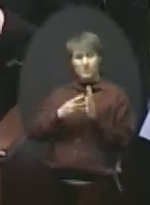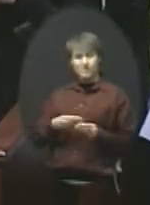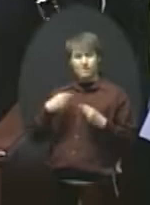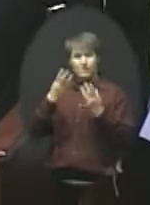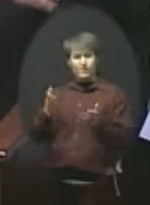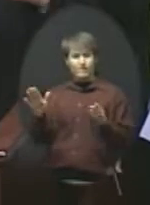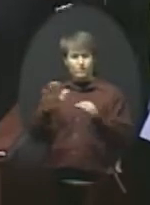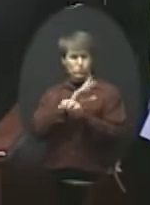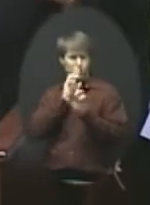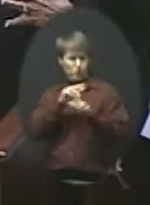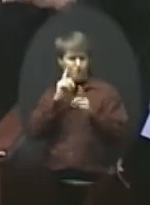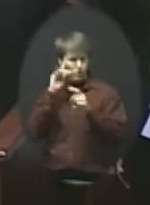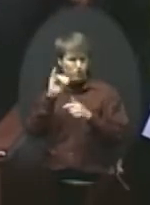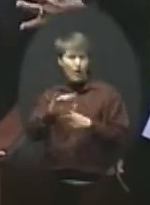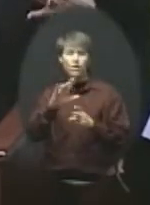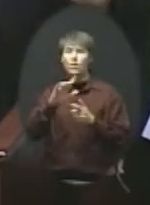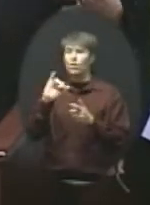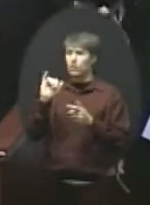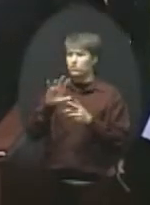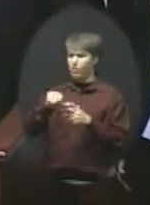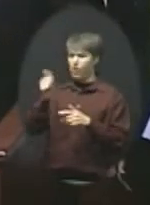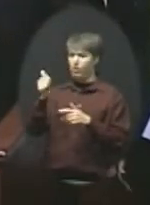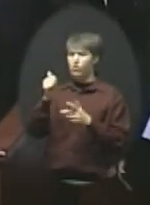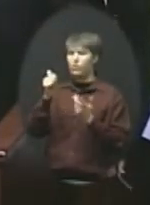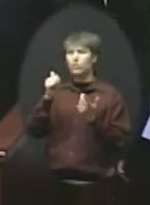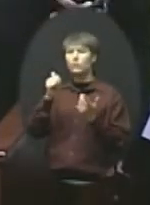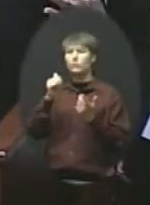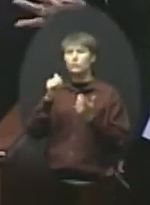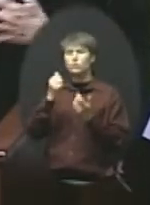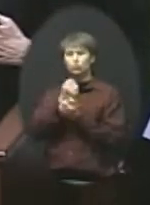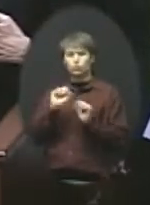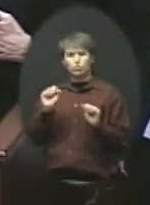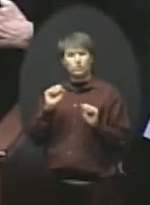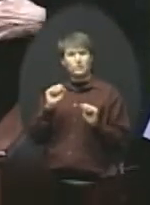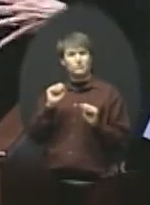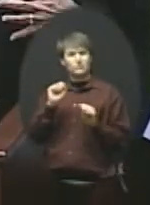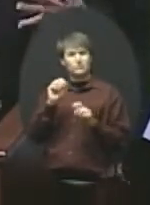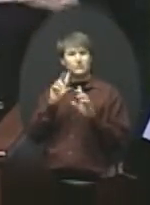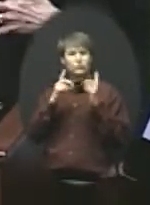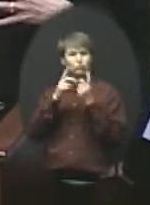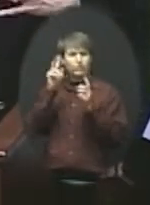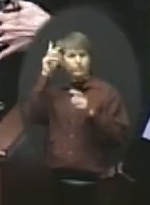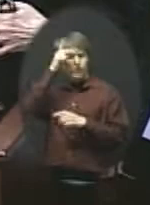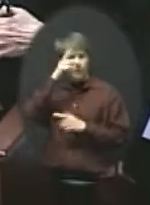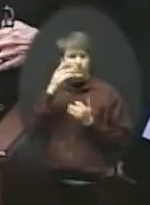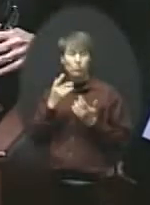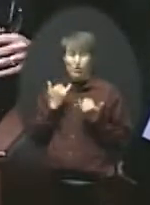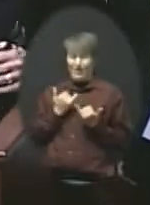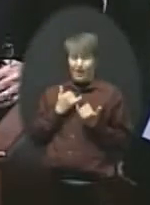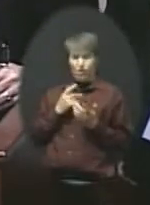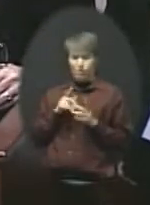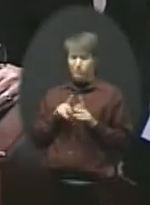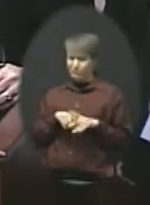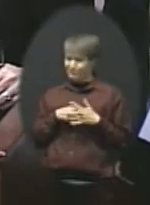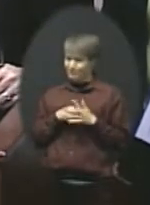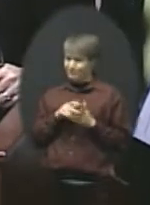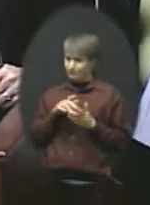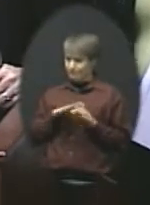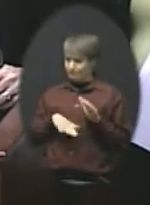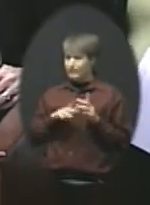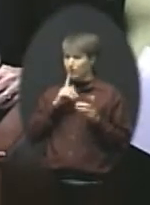other large-scale security district philosophy pieces that's in a draft format now that we're reviewing, then we'll bring to you here